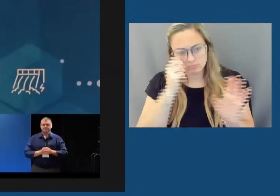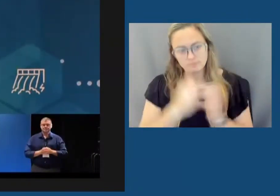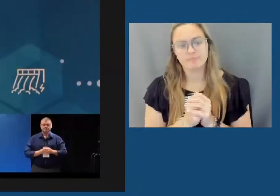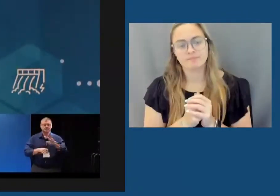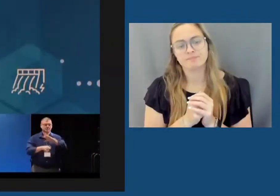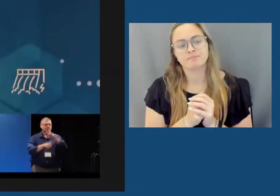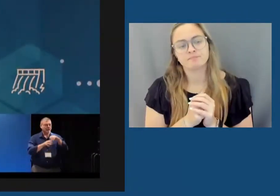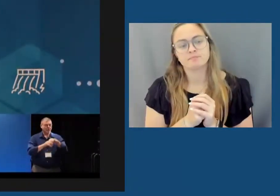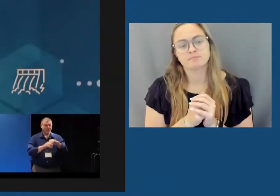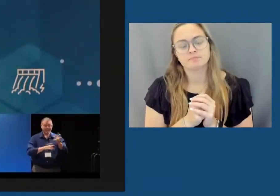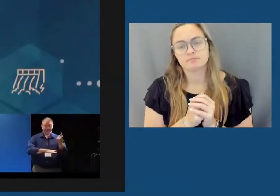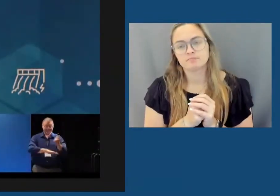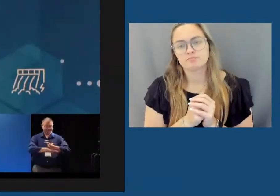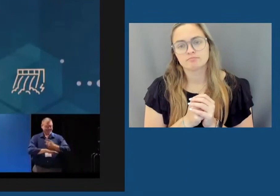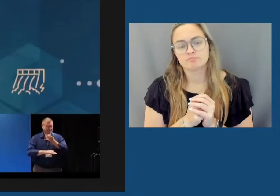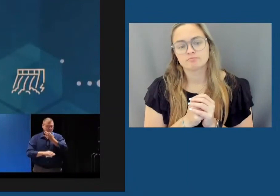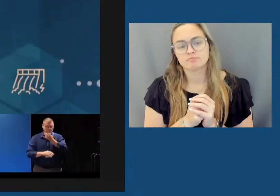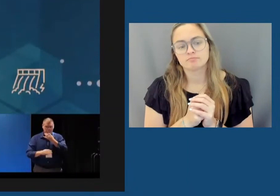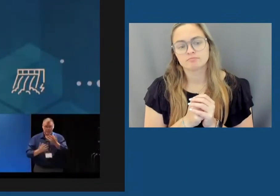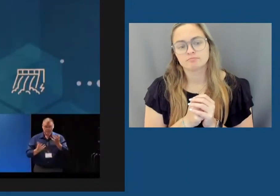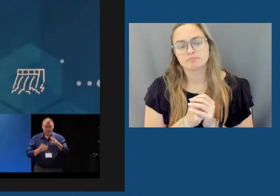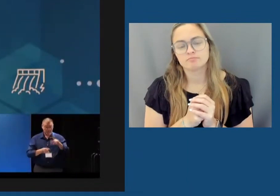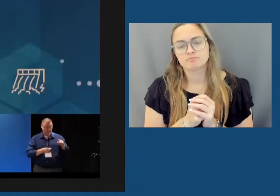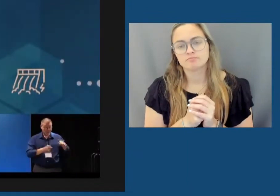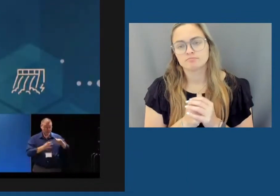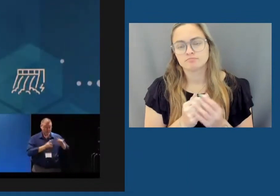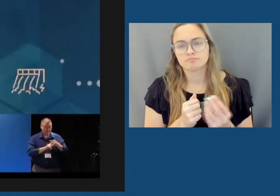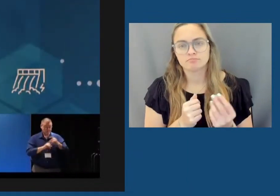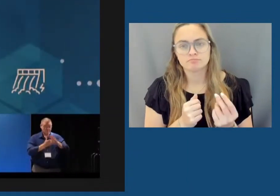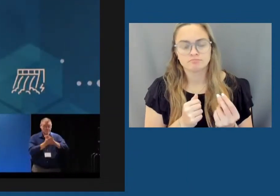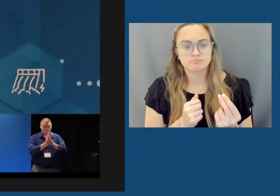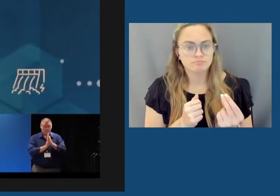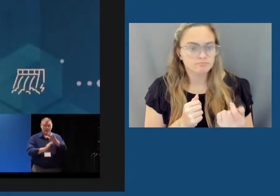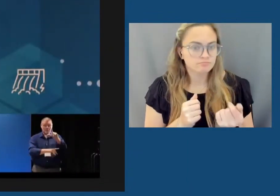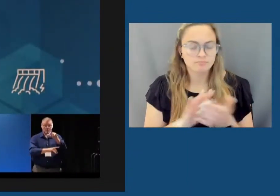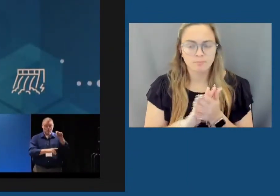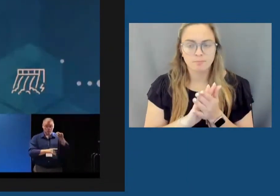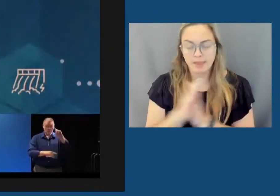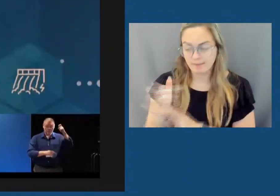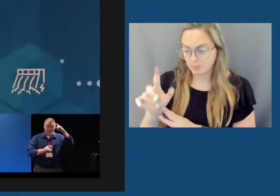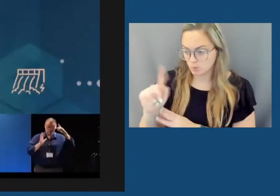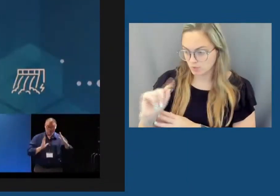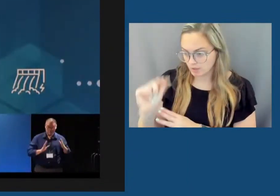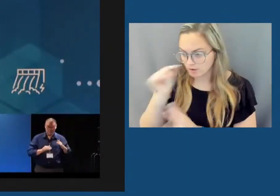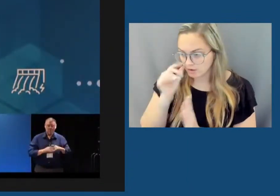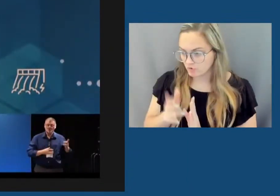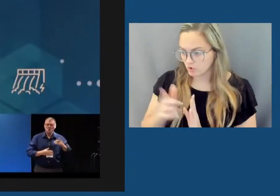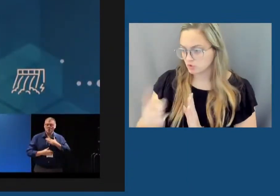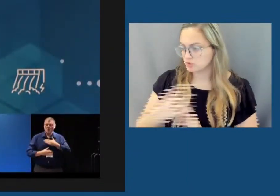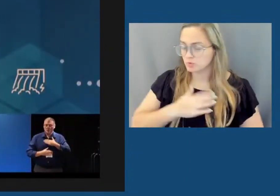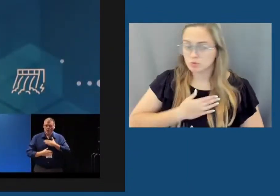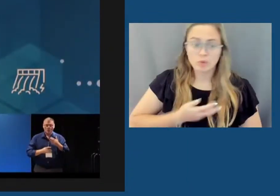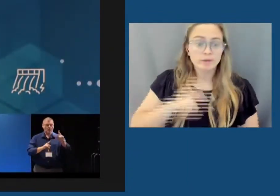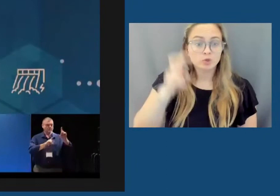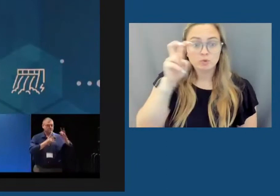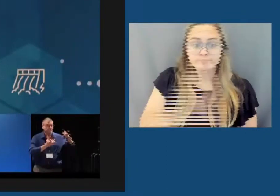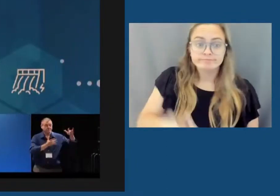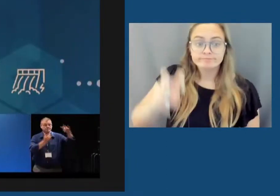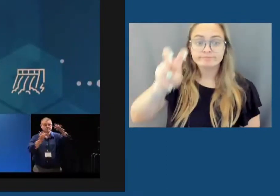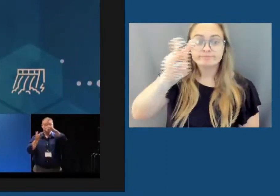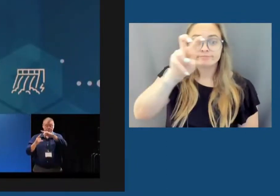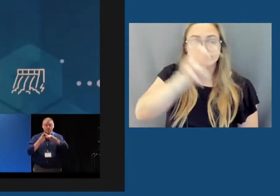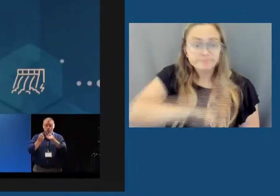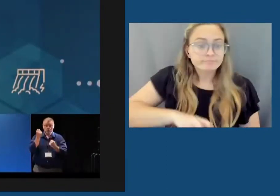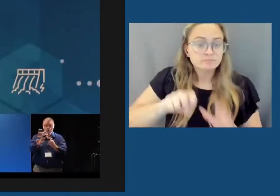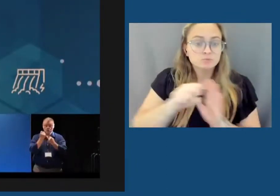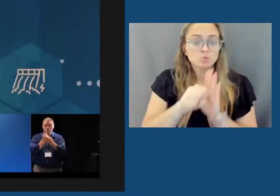within days of Governor Hochul becoming lieutenant governor, she was willing to go everywhere in the state to support our